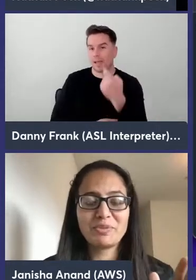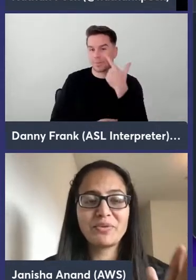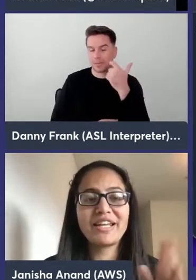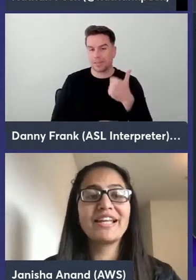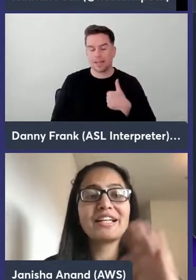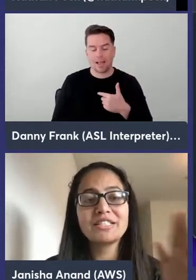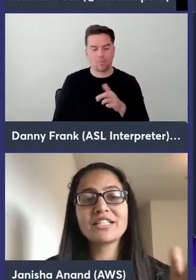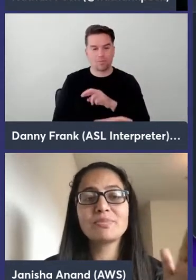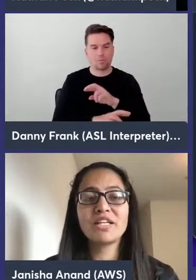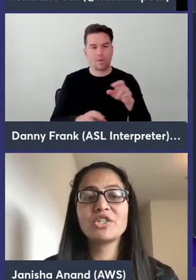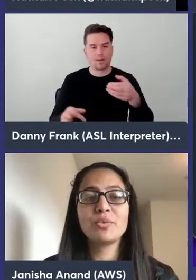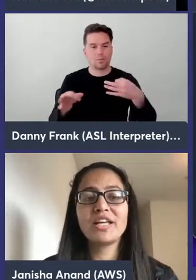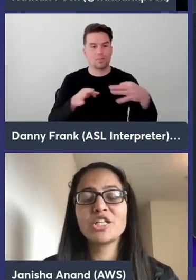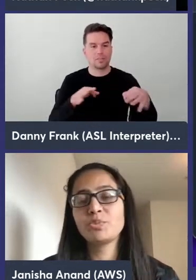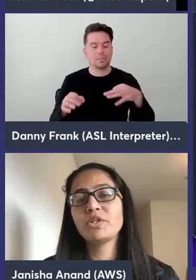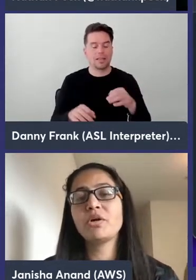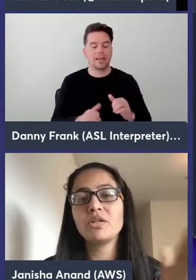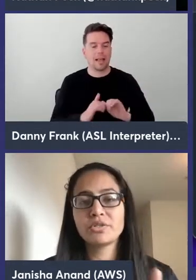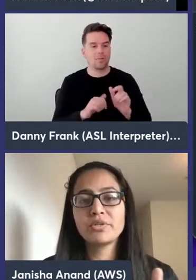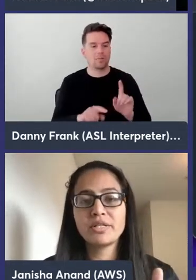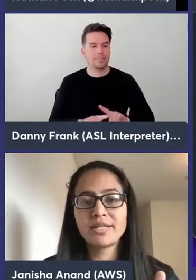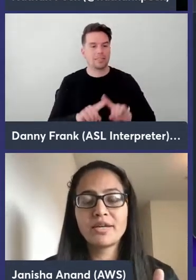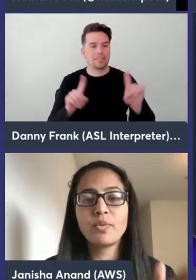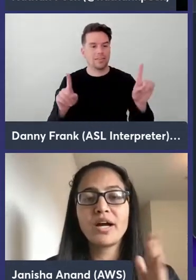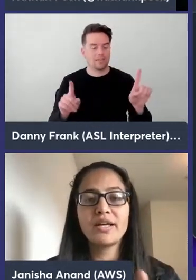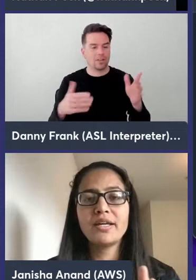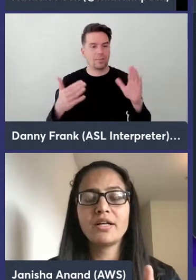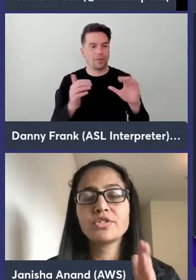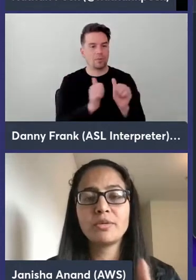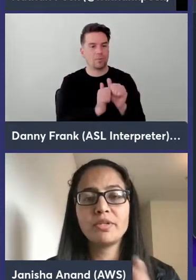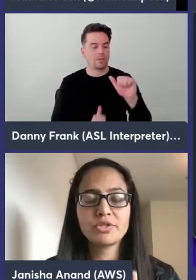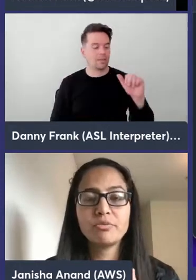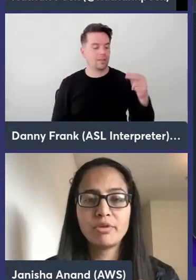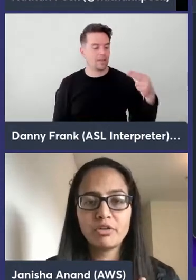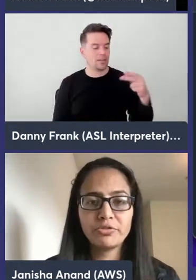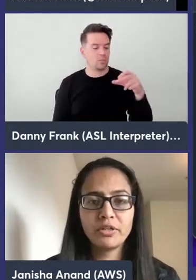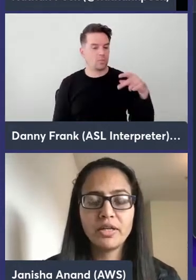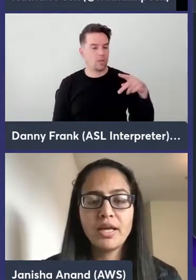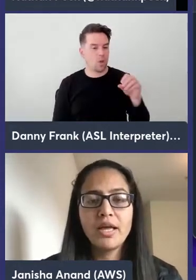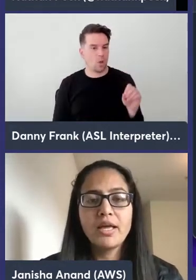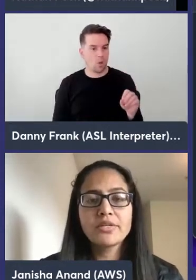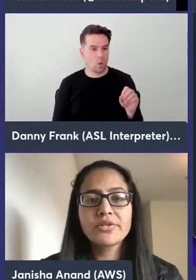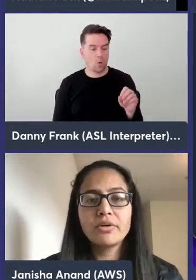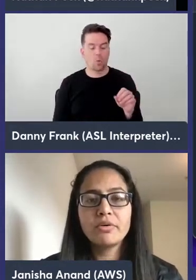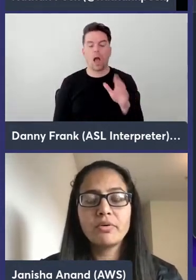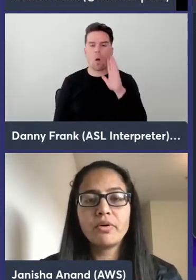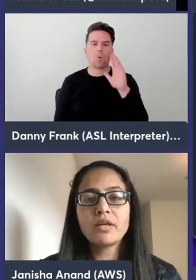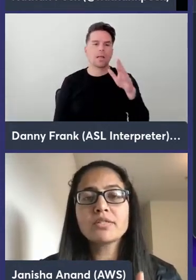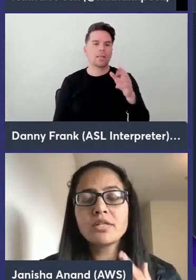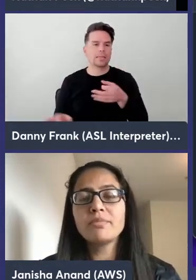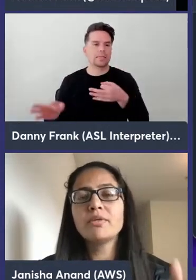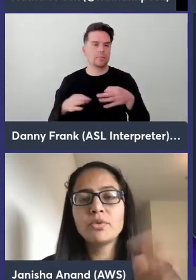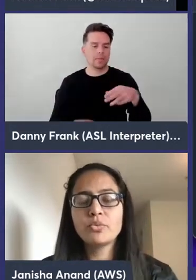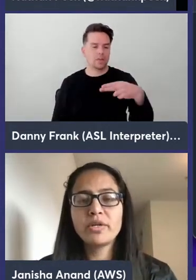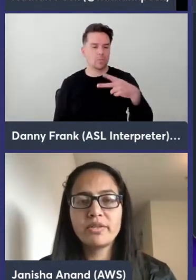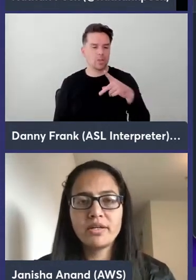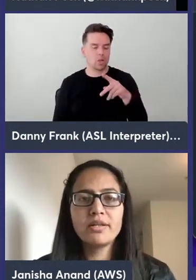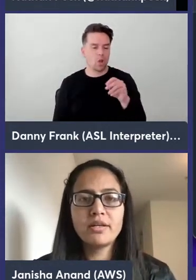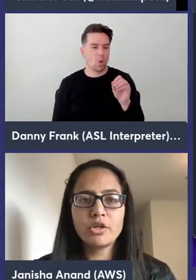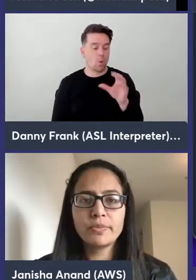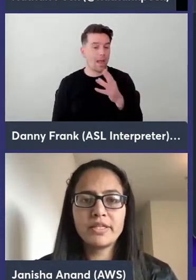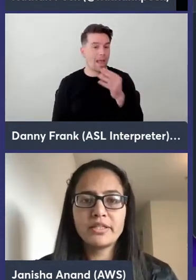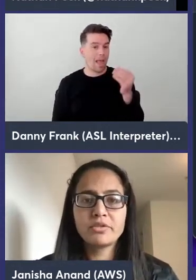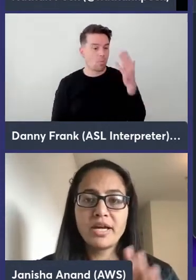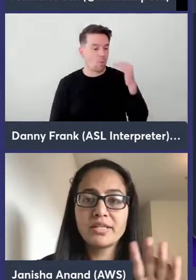from HPO, and I'll actually explain you what HPO also does and why Ensemble is so powerful. Okay. So Ensemble mode